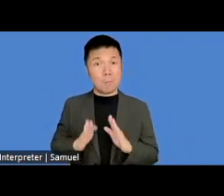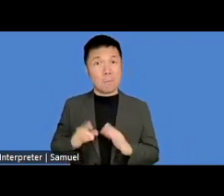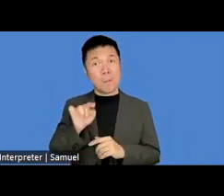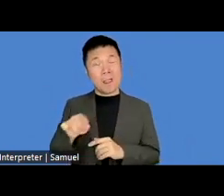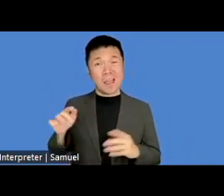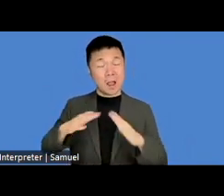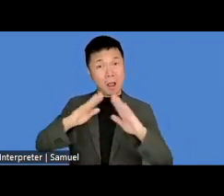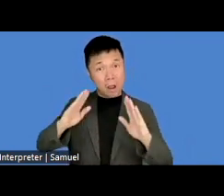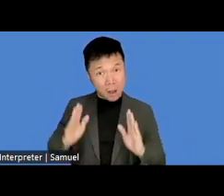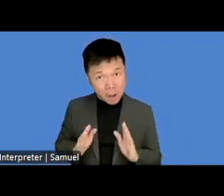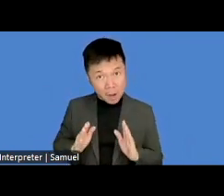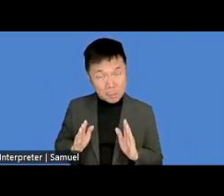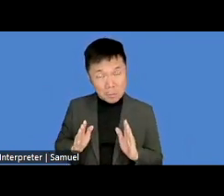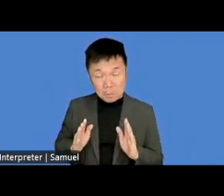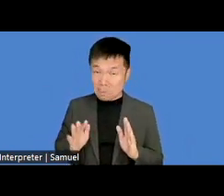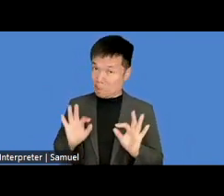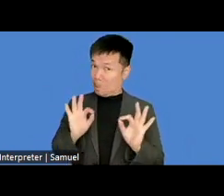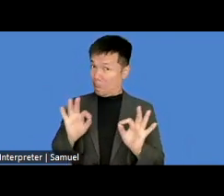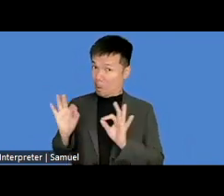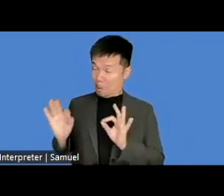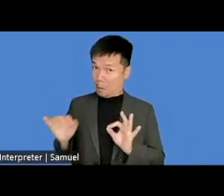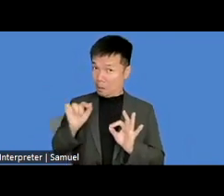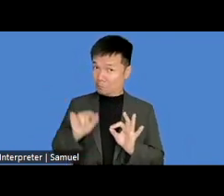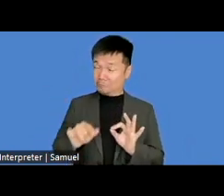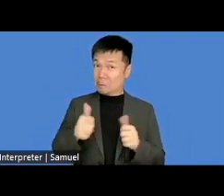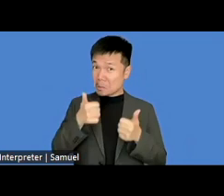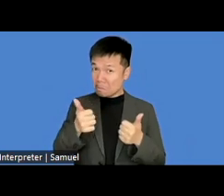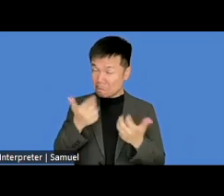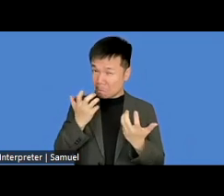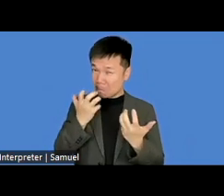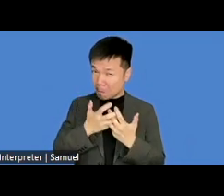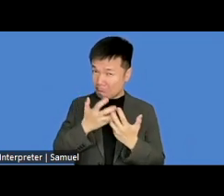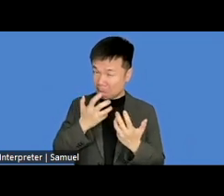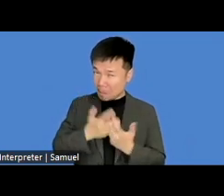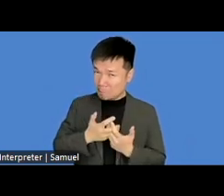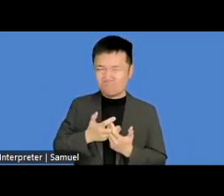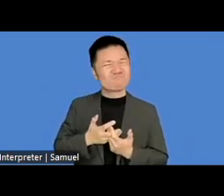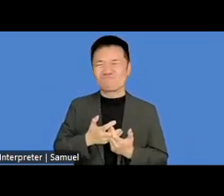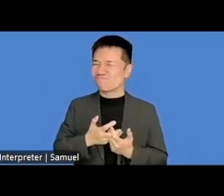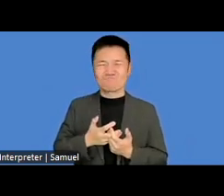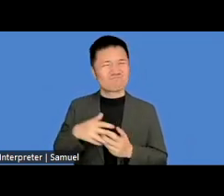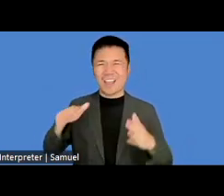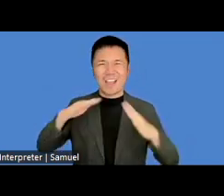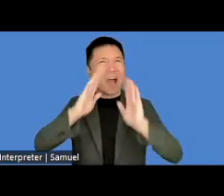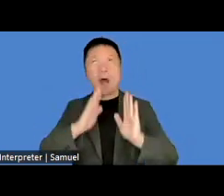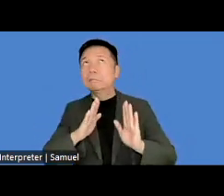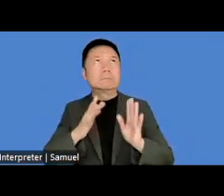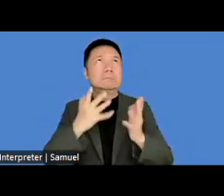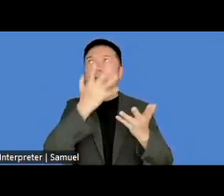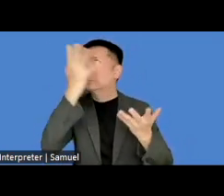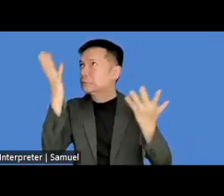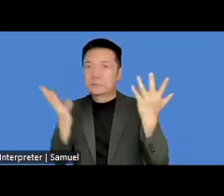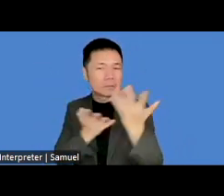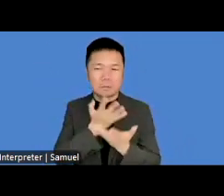prepared for catering for this situation, there were poor living conditions in the shelters. For